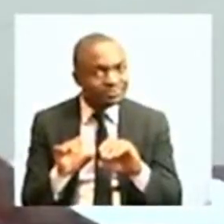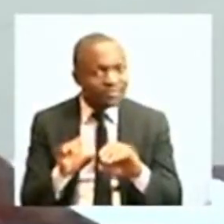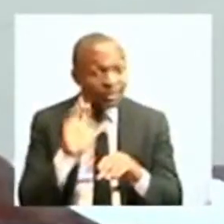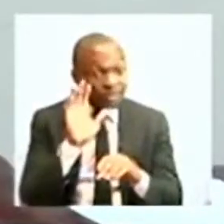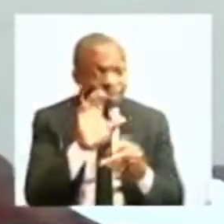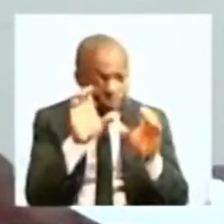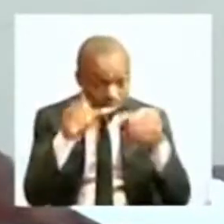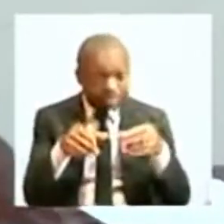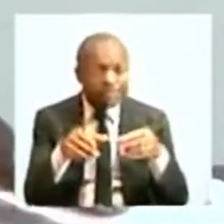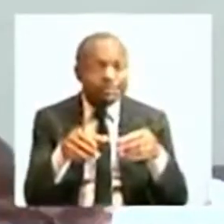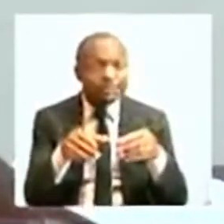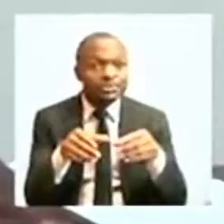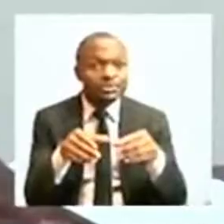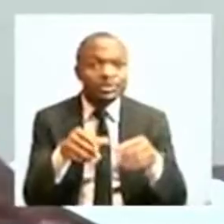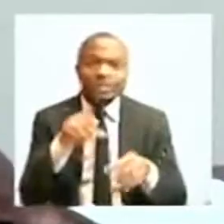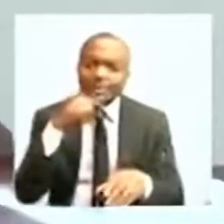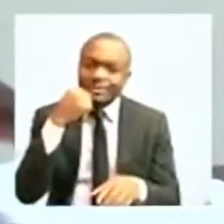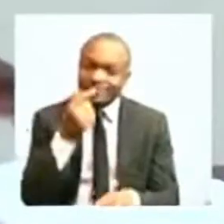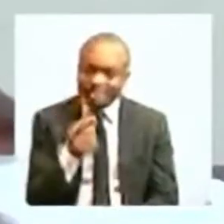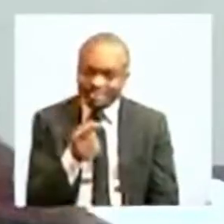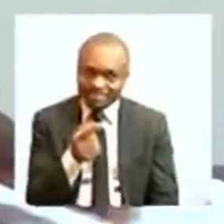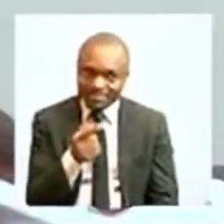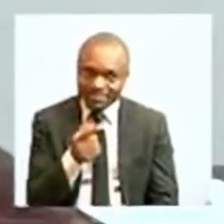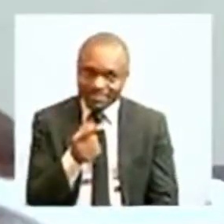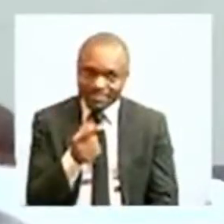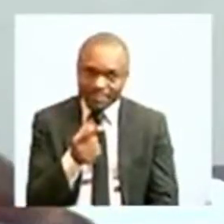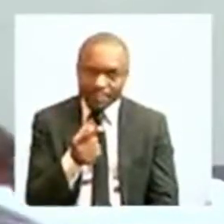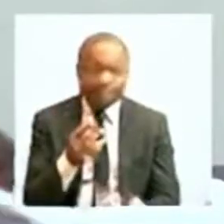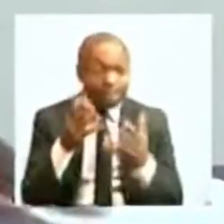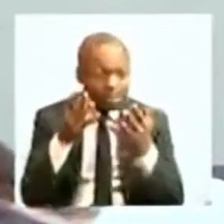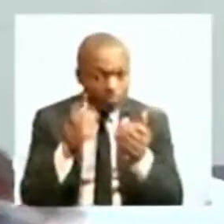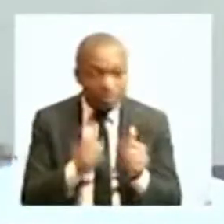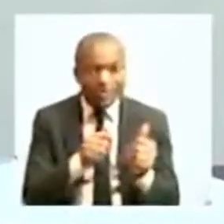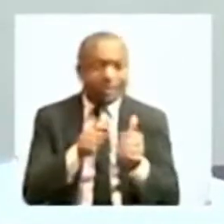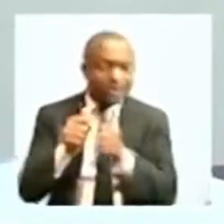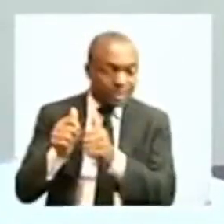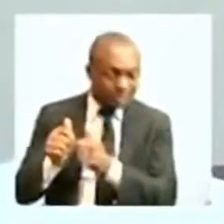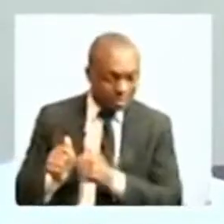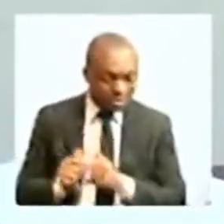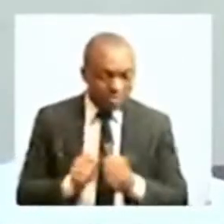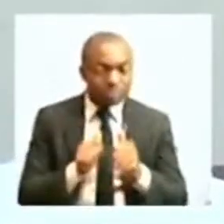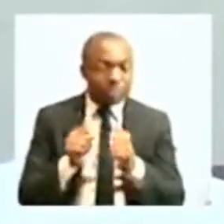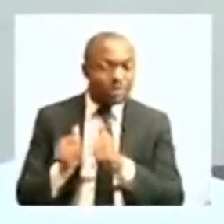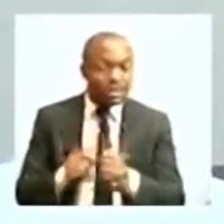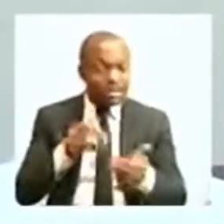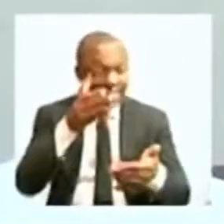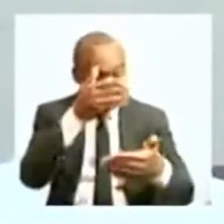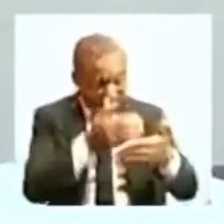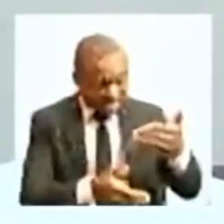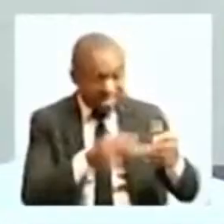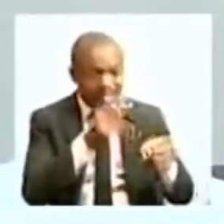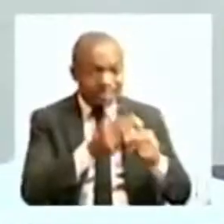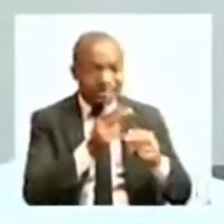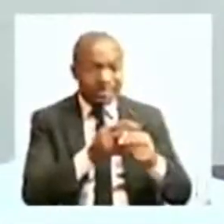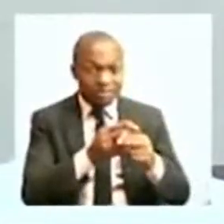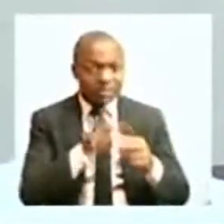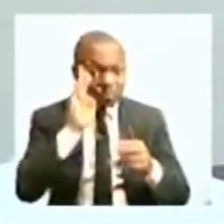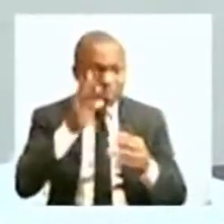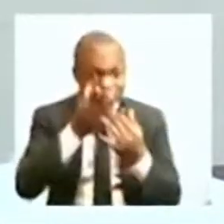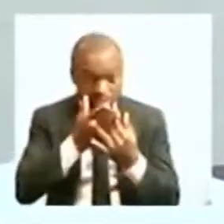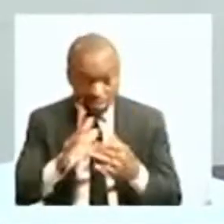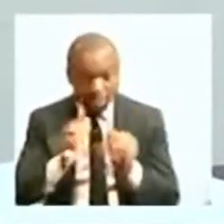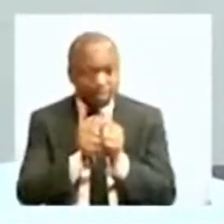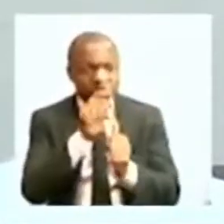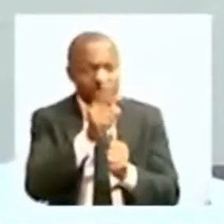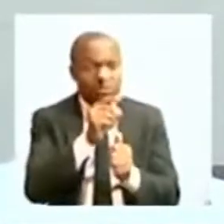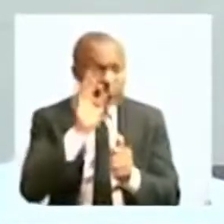Your committee is saying that we want actions. And these names, we shall print them, we shall share with you.